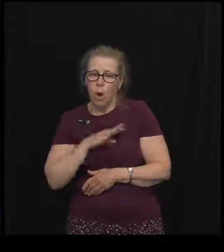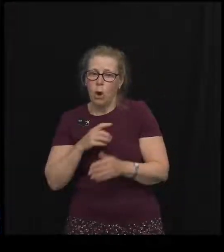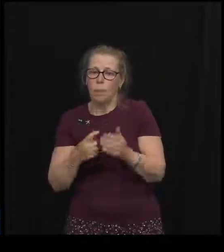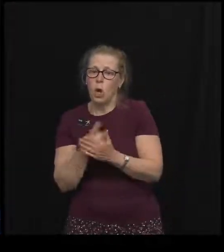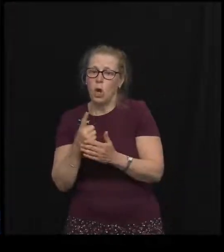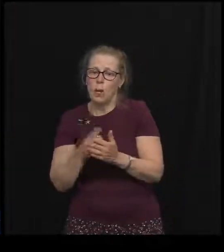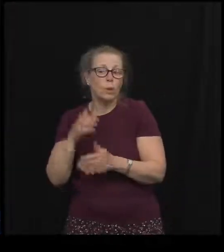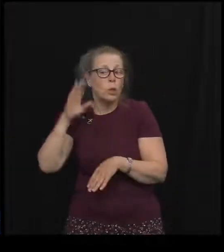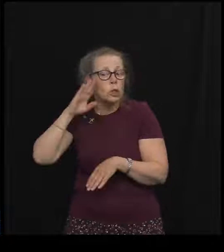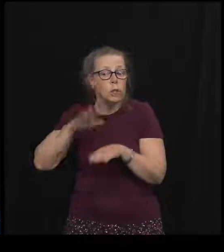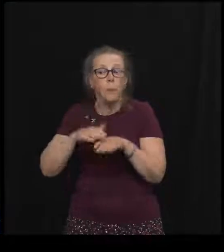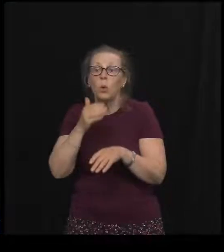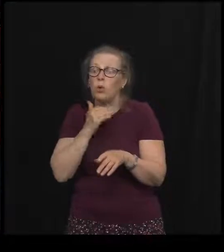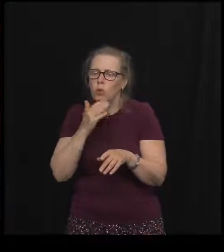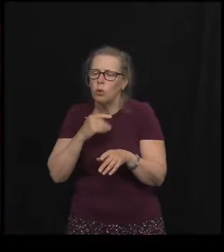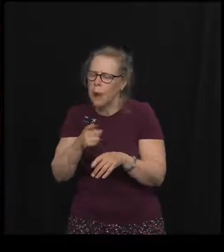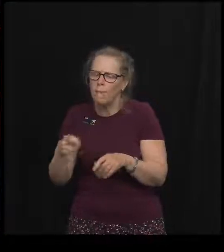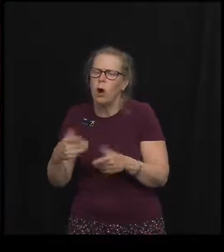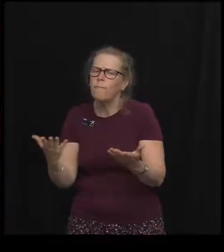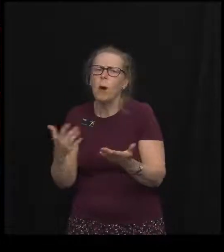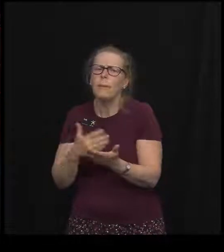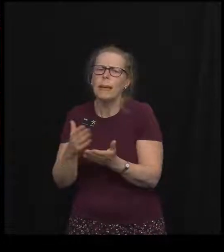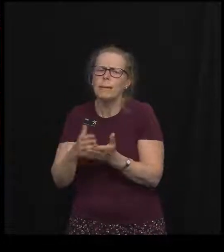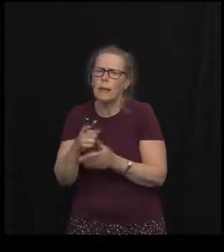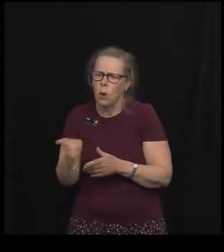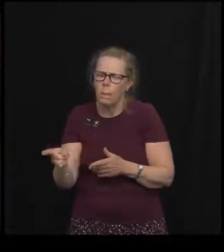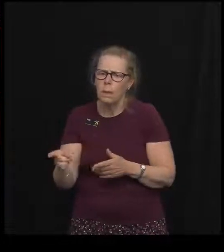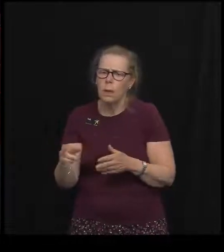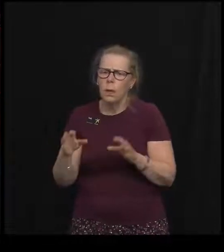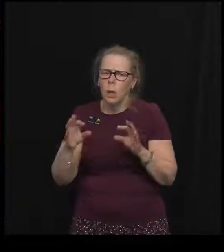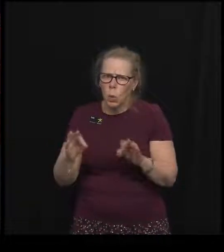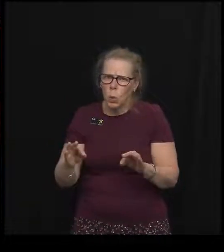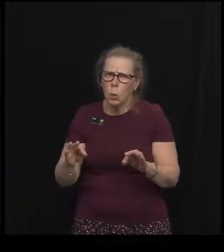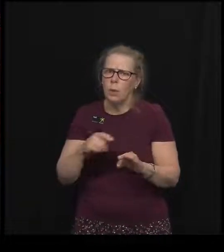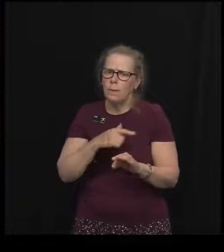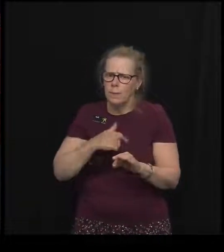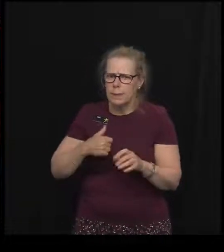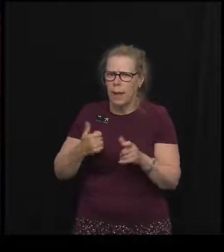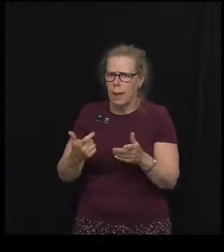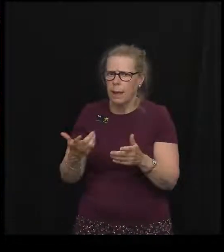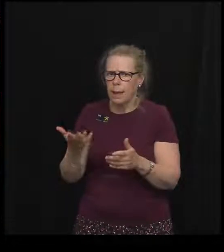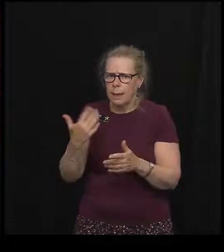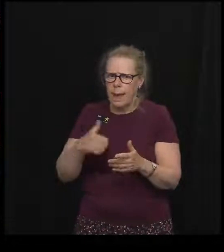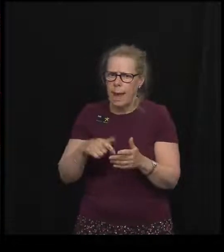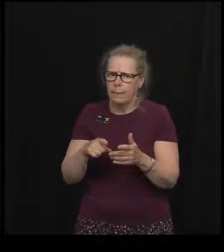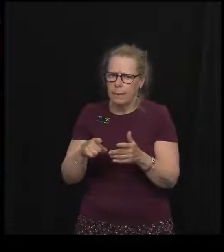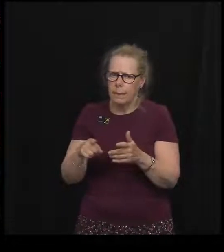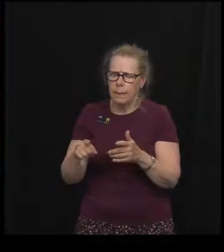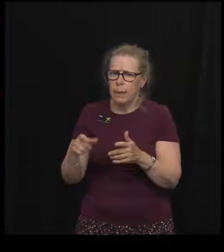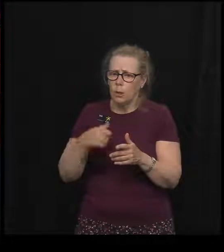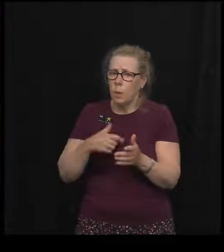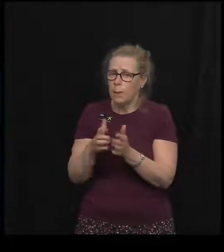our future and our development. But what about accountability? Can they hold their leaders to account?